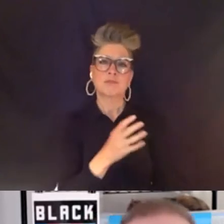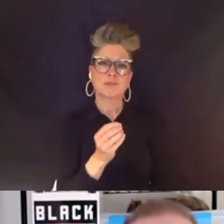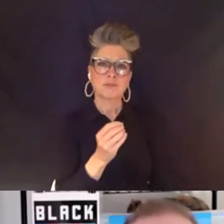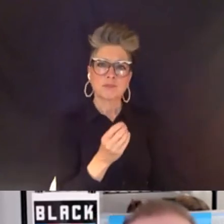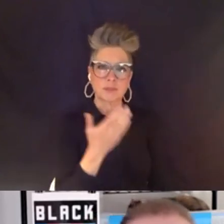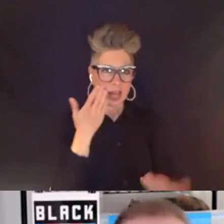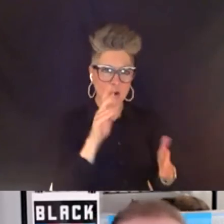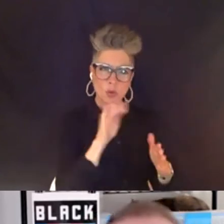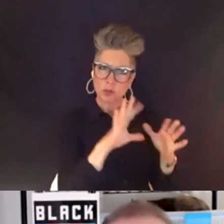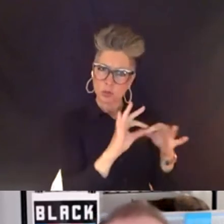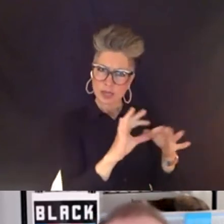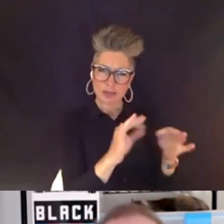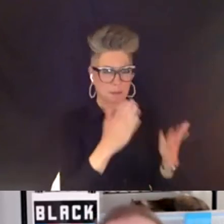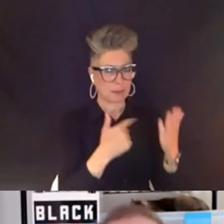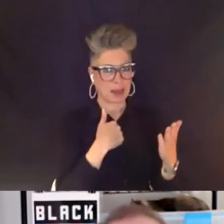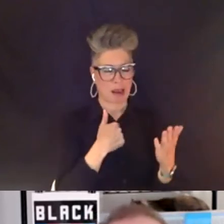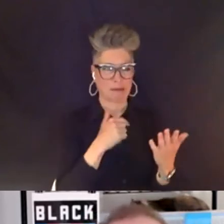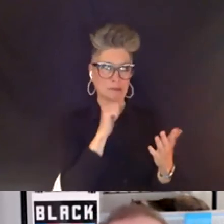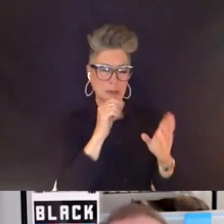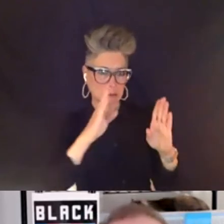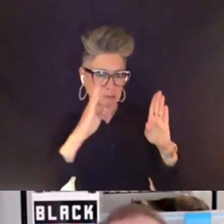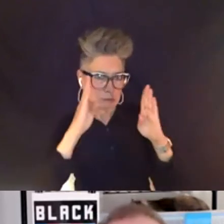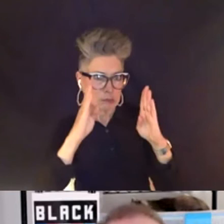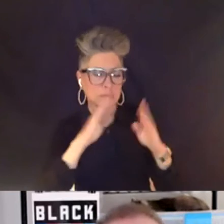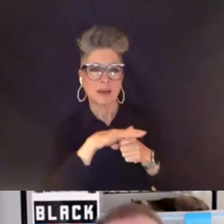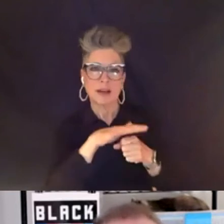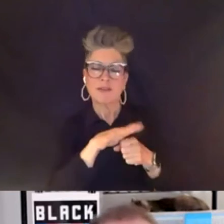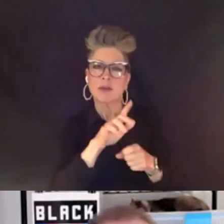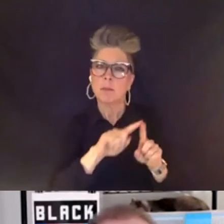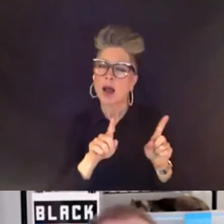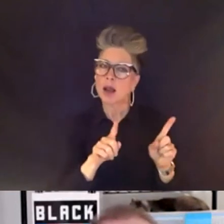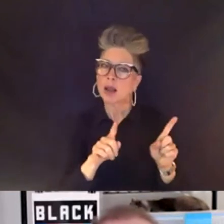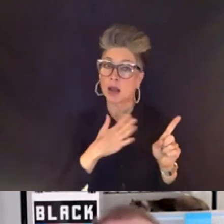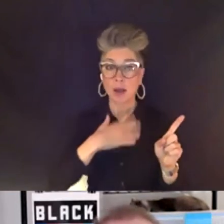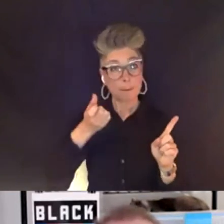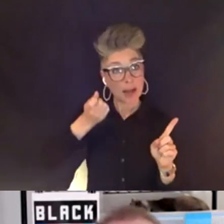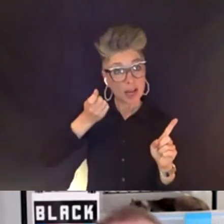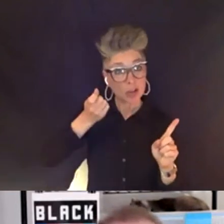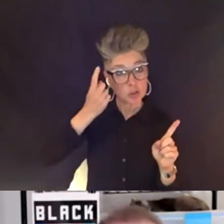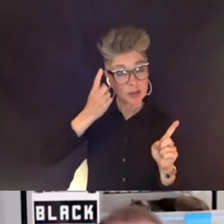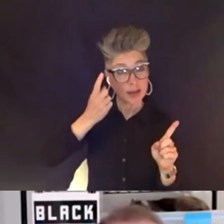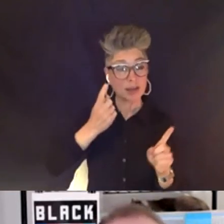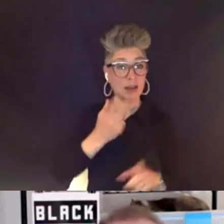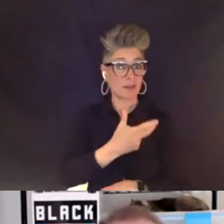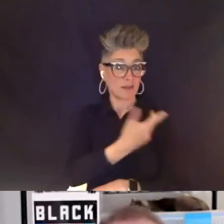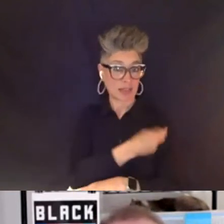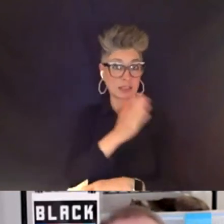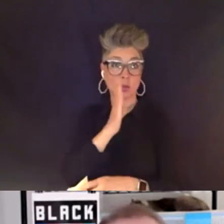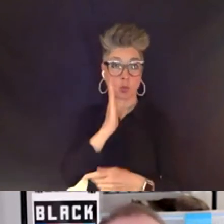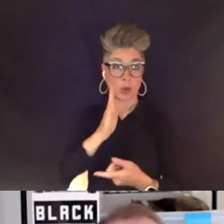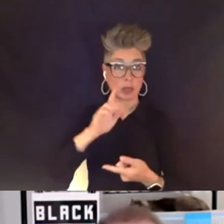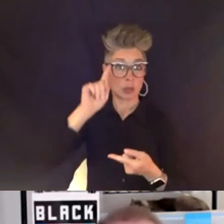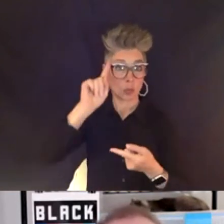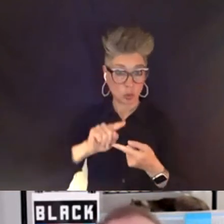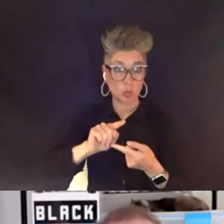said this, and I might not have been listening carefully enough, but my understanding is that the vaccines will reduce dramatically people going